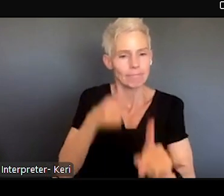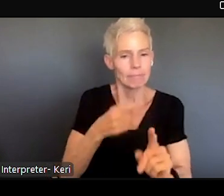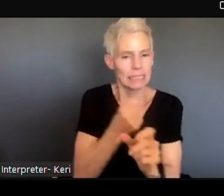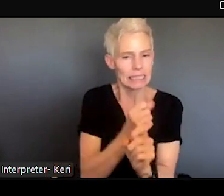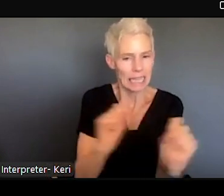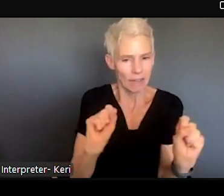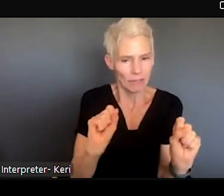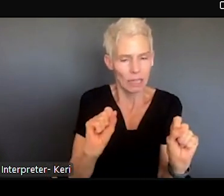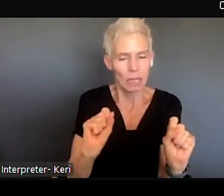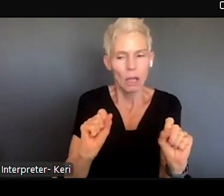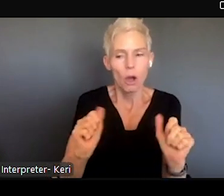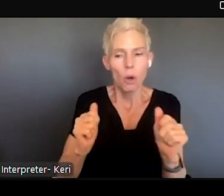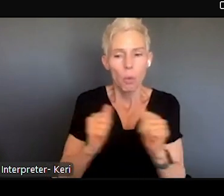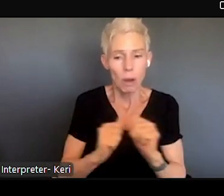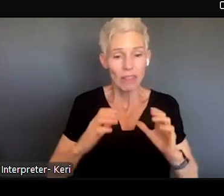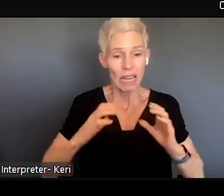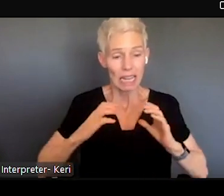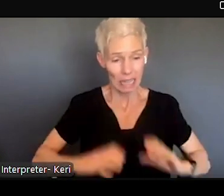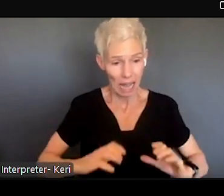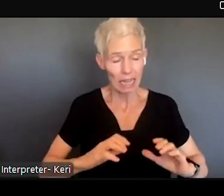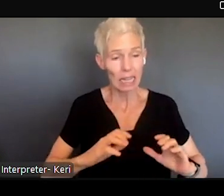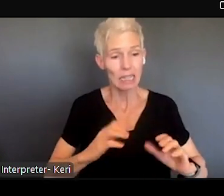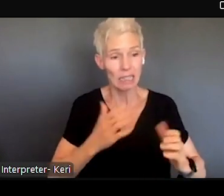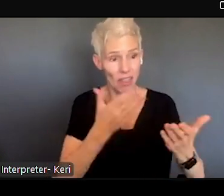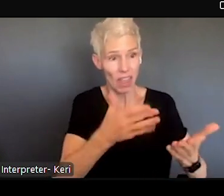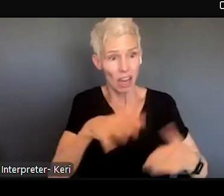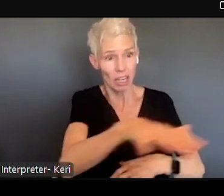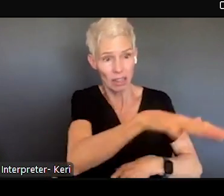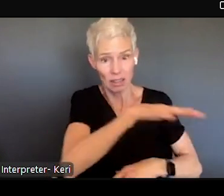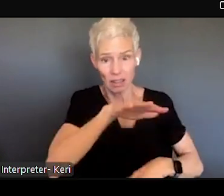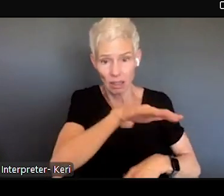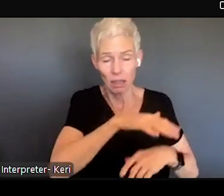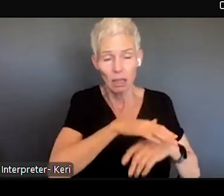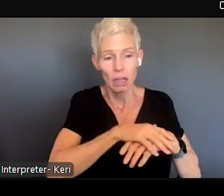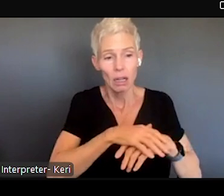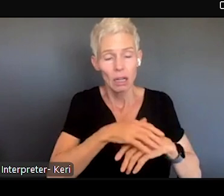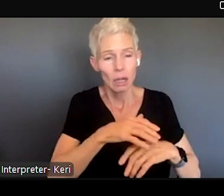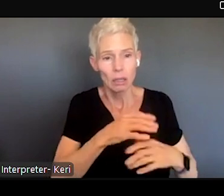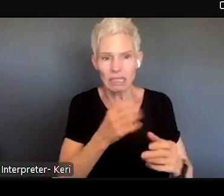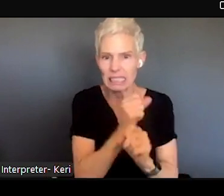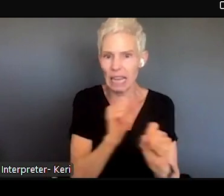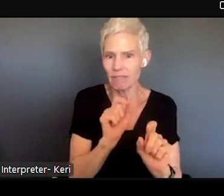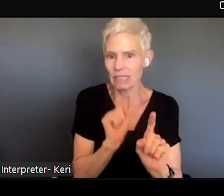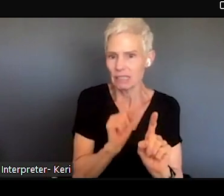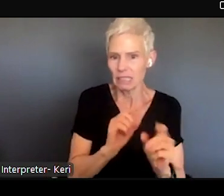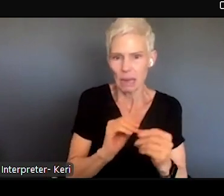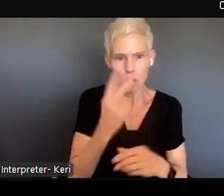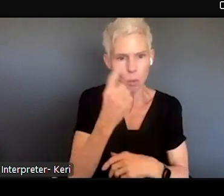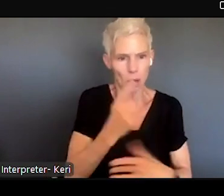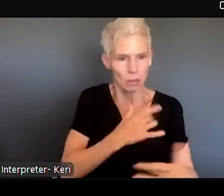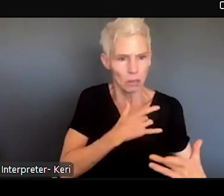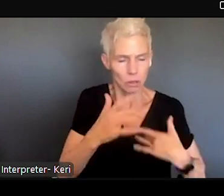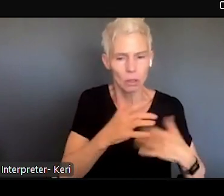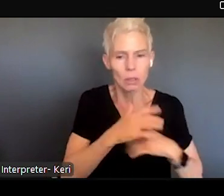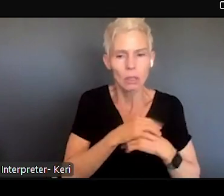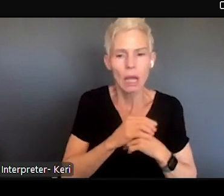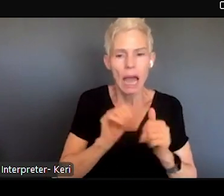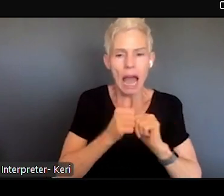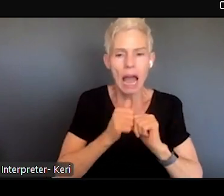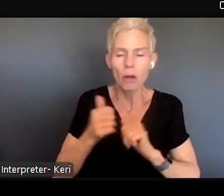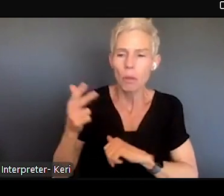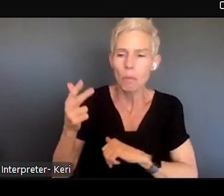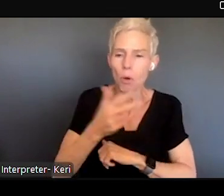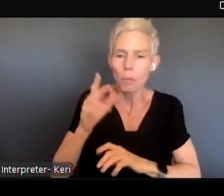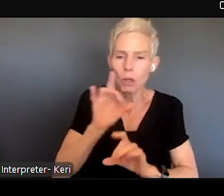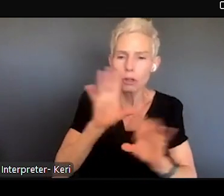with a client in the field. And so, one of the ways that our particular mobile crisis team communicates is we all